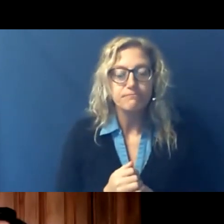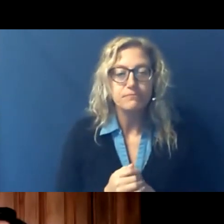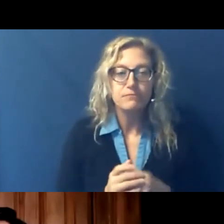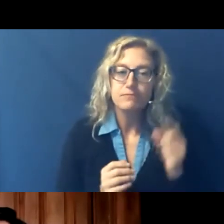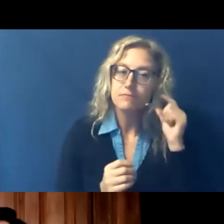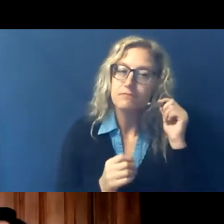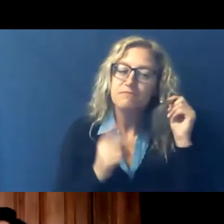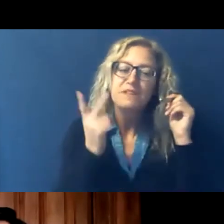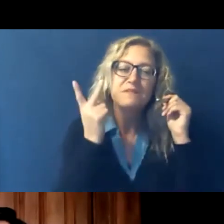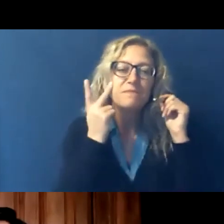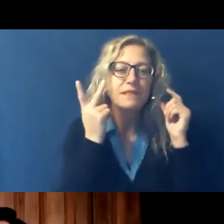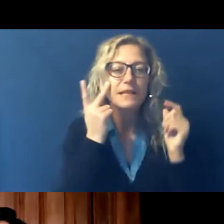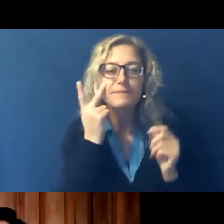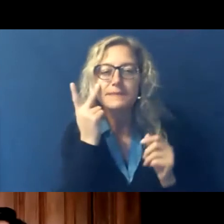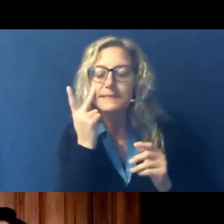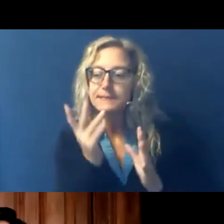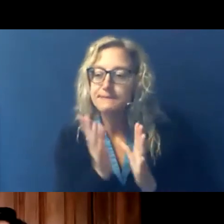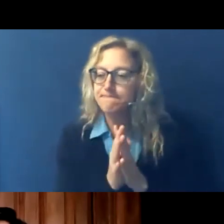Let's see.